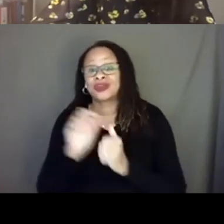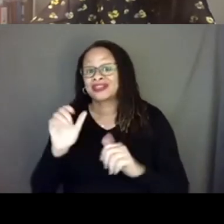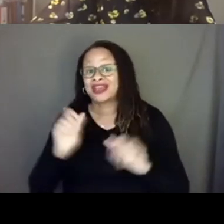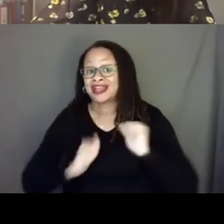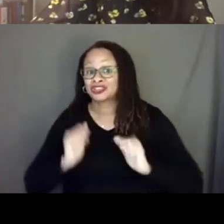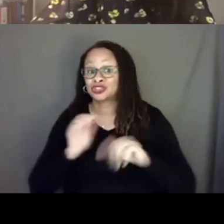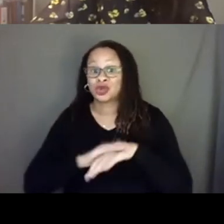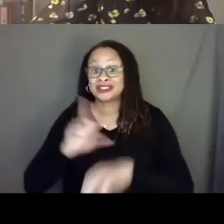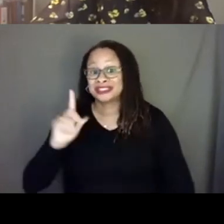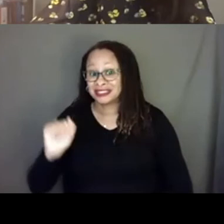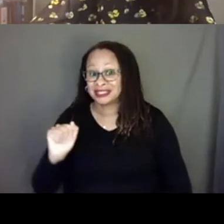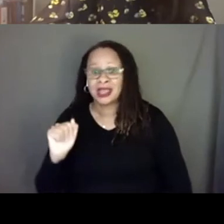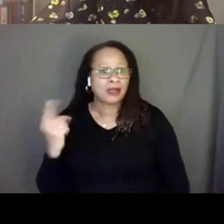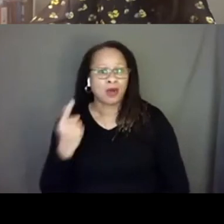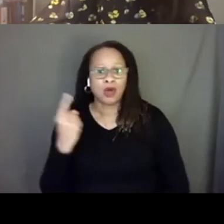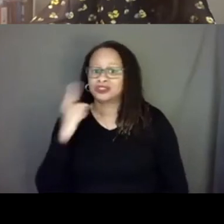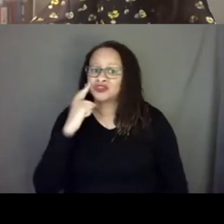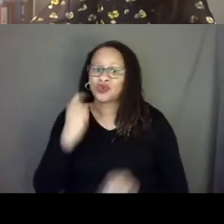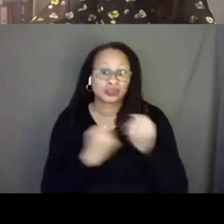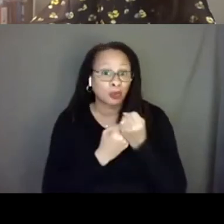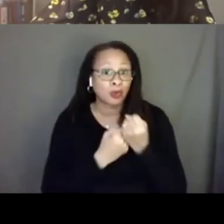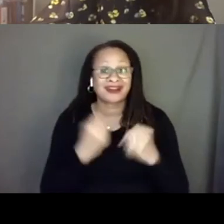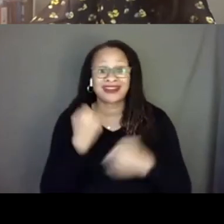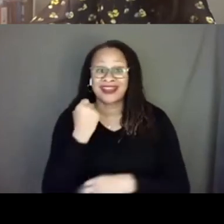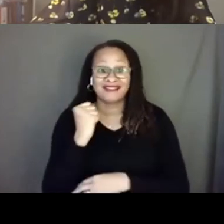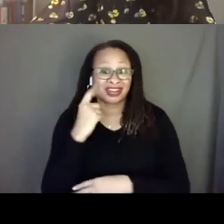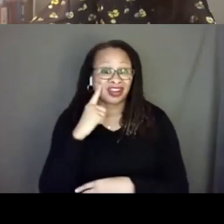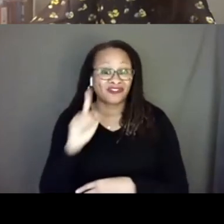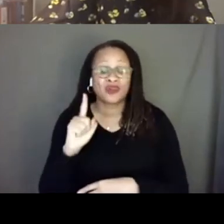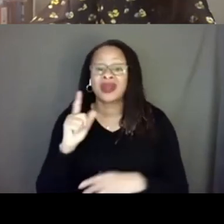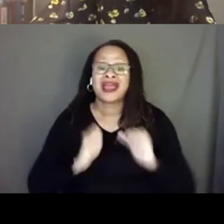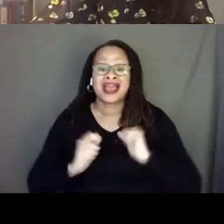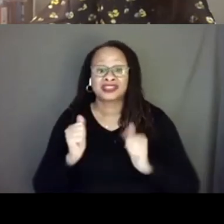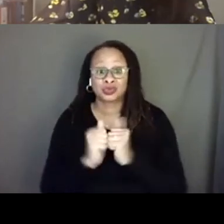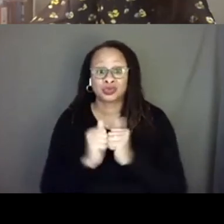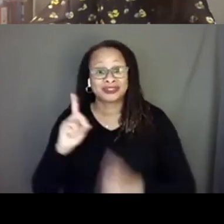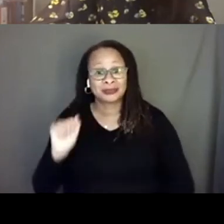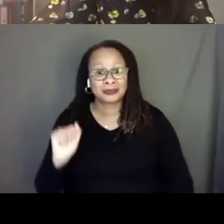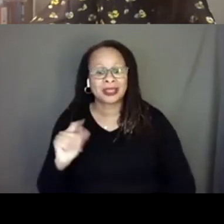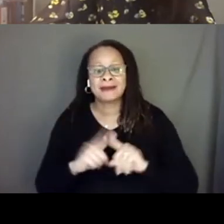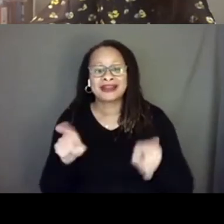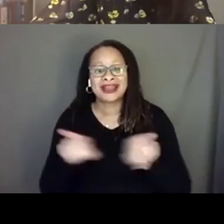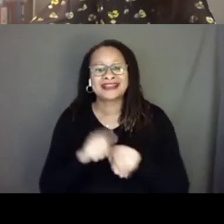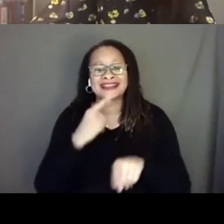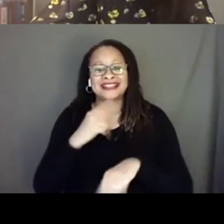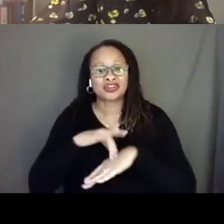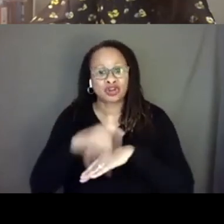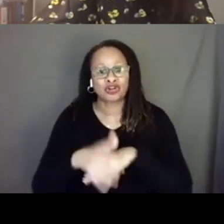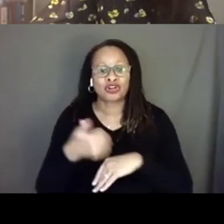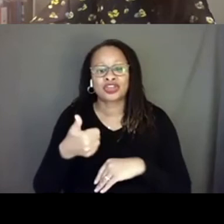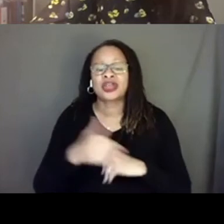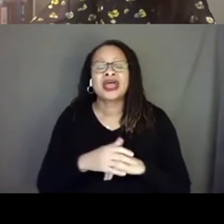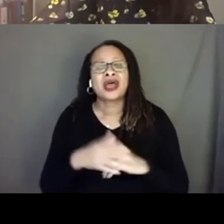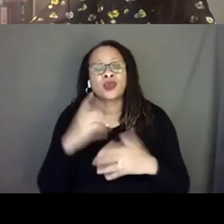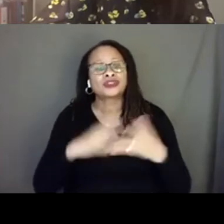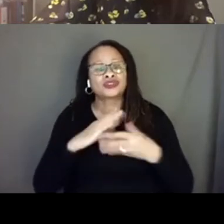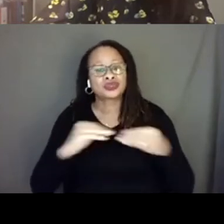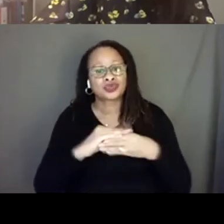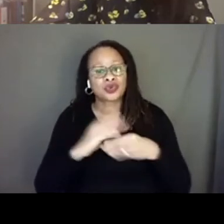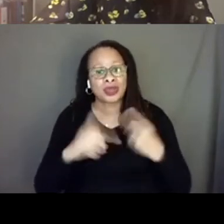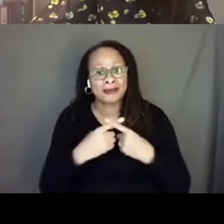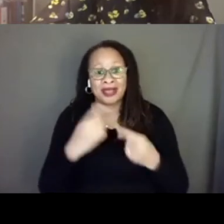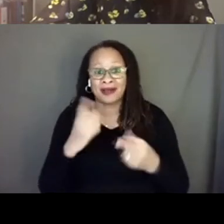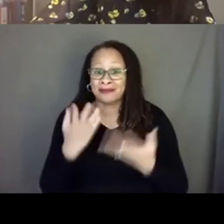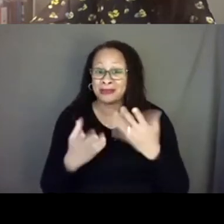I'm all for advocating. But if it's, you know, as I said earlier, you know, what is the story about? And are there essential scenes where